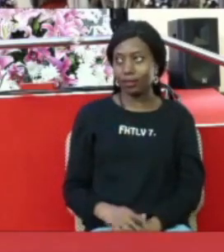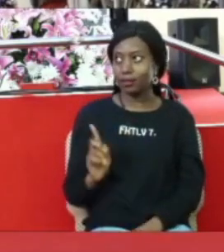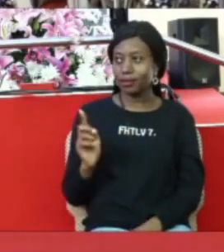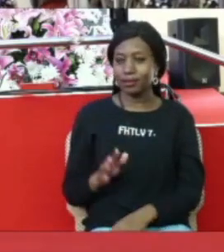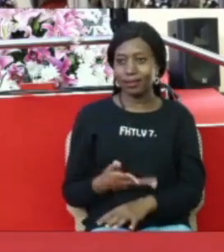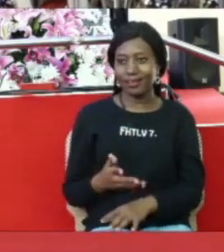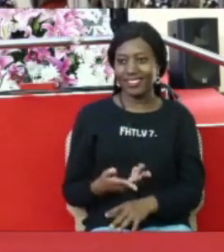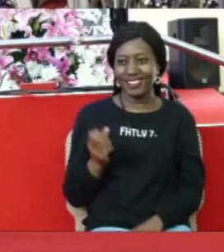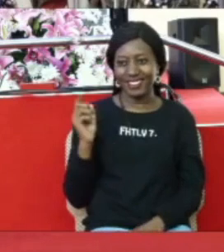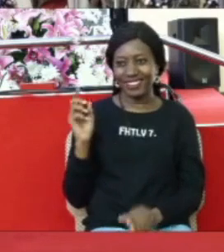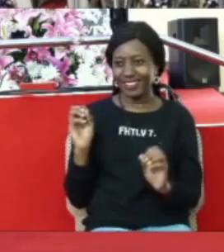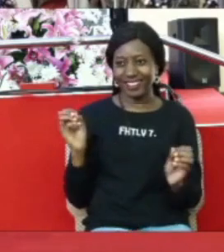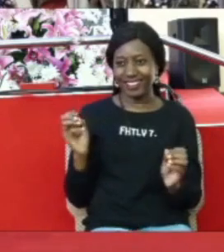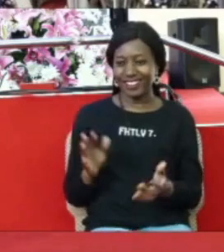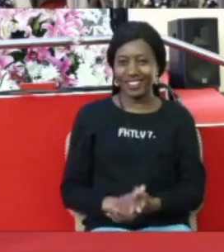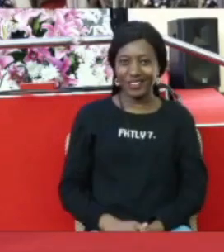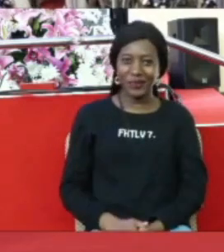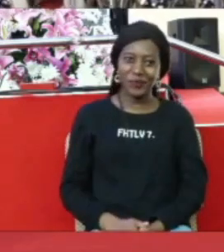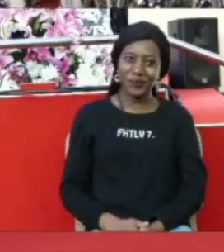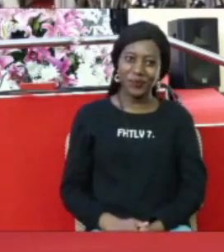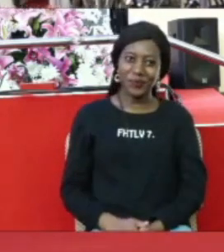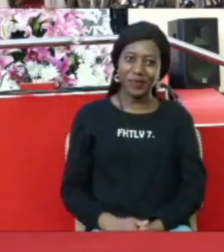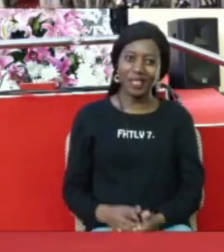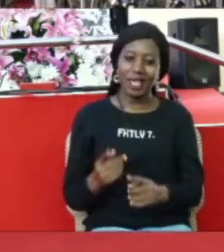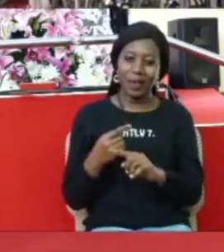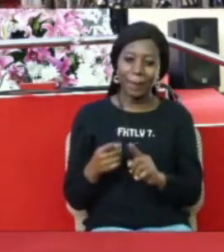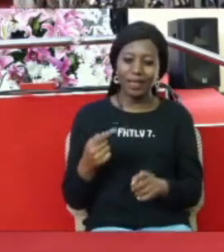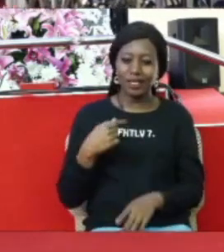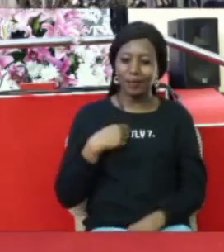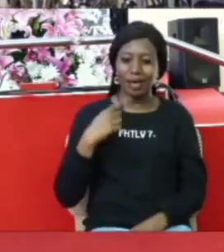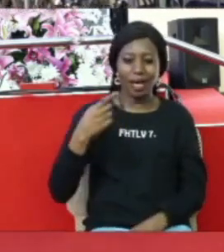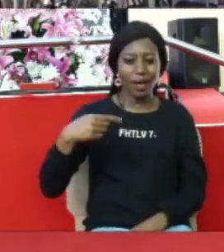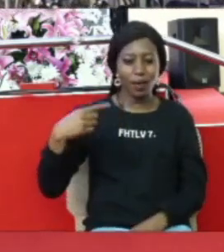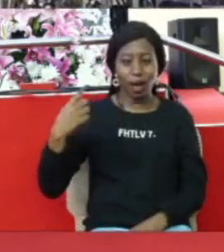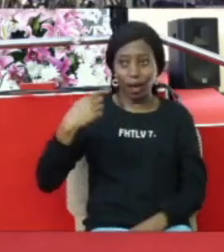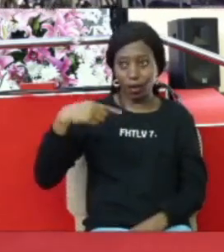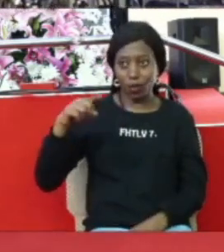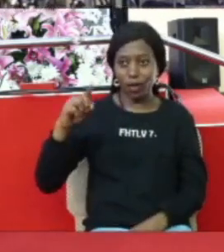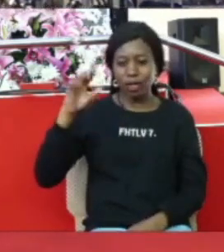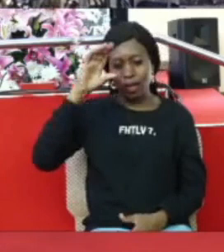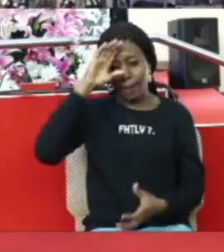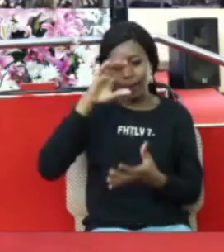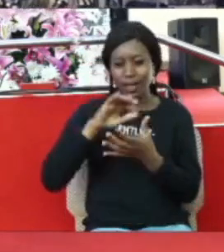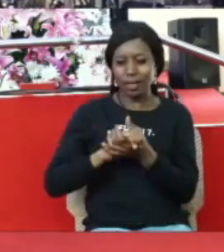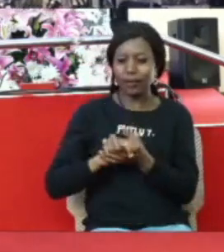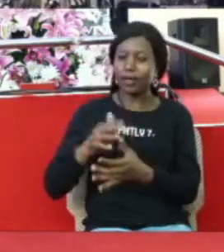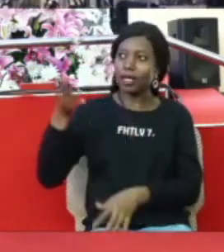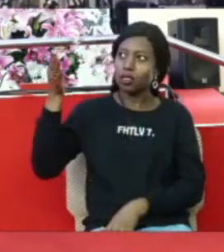But you know, I went believing that God is able to do it. And I started confessing to the other